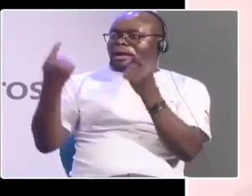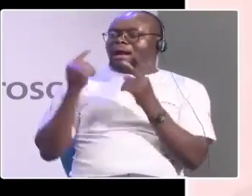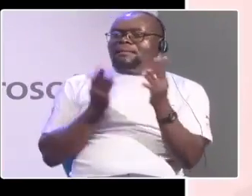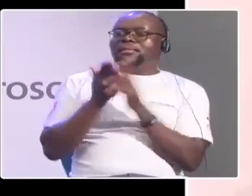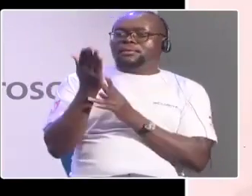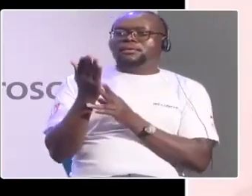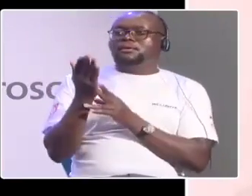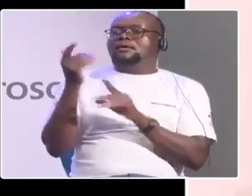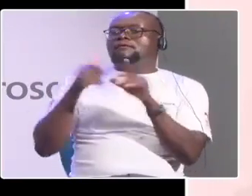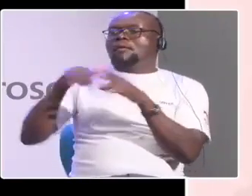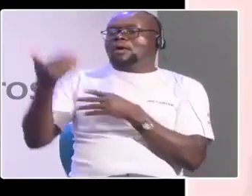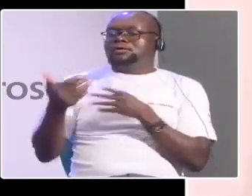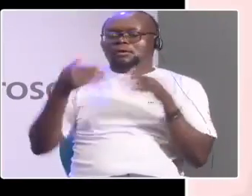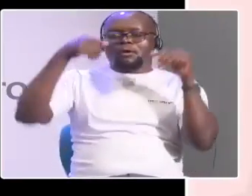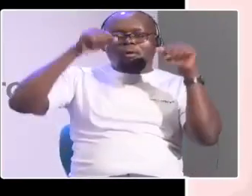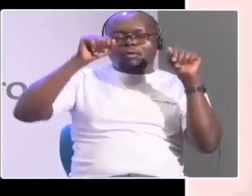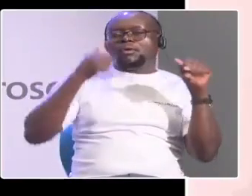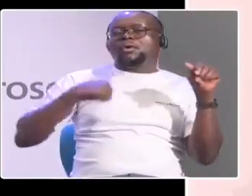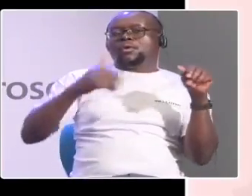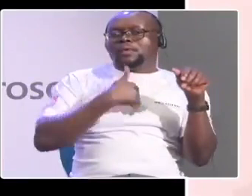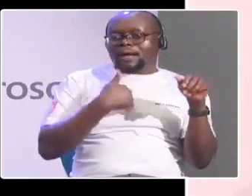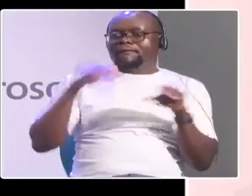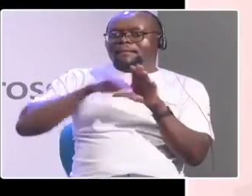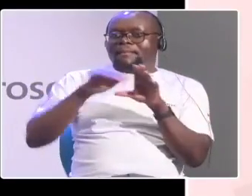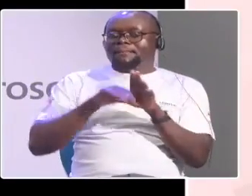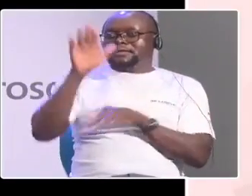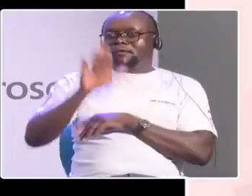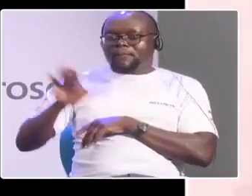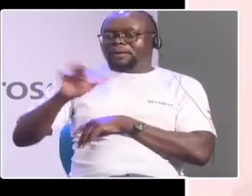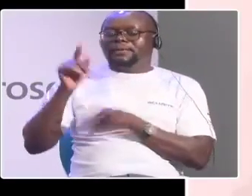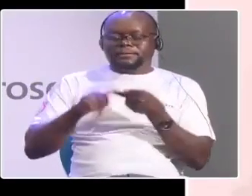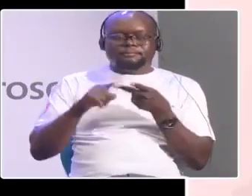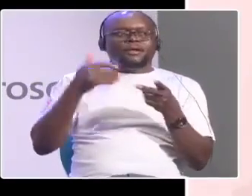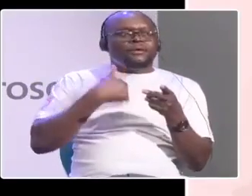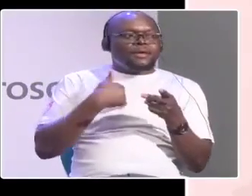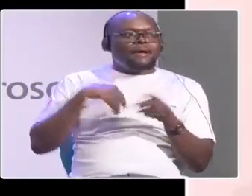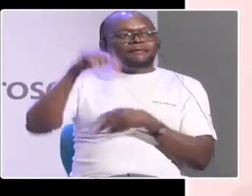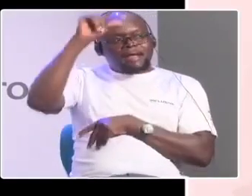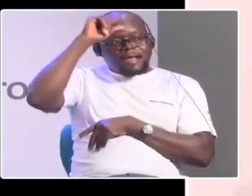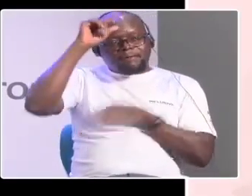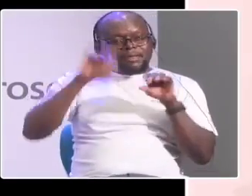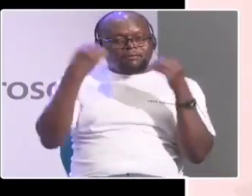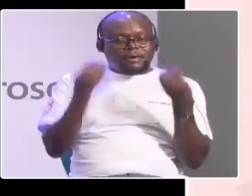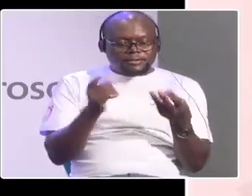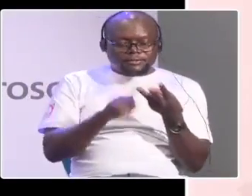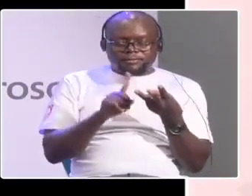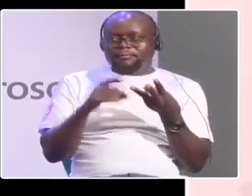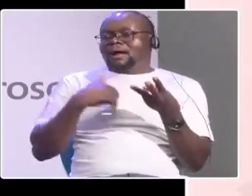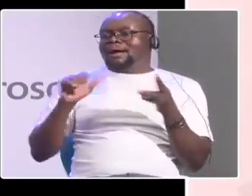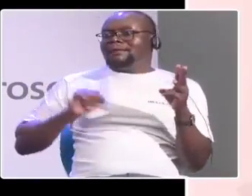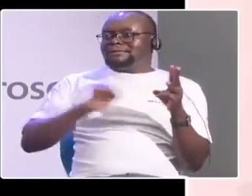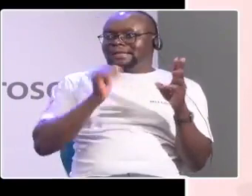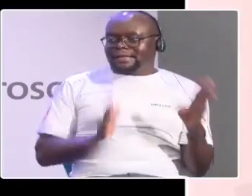through from outside of Google. We've had members of parliament, we have had governmental organizations, we've had